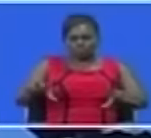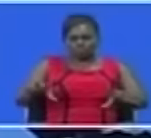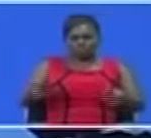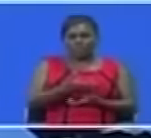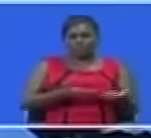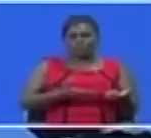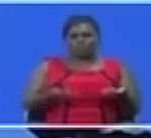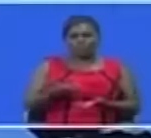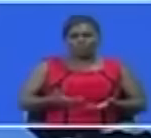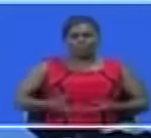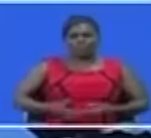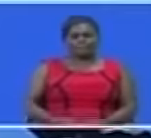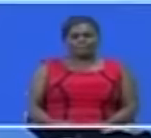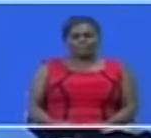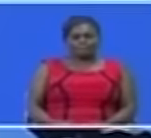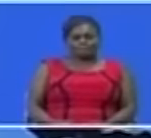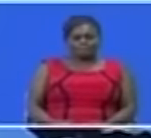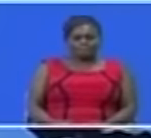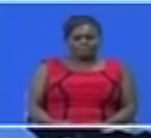income.